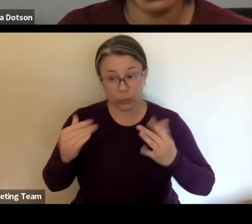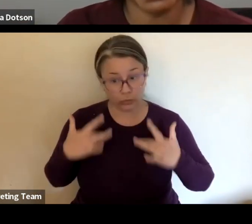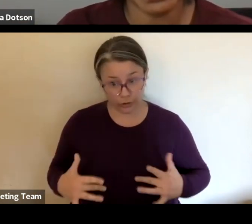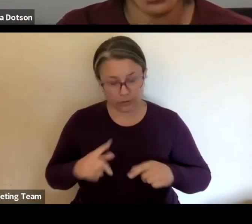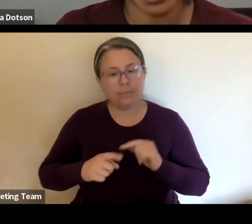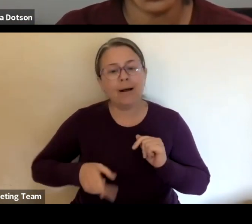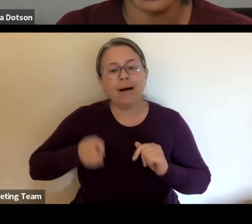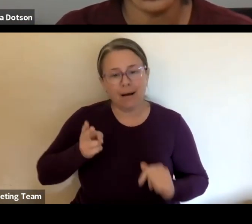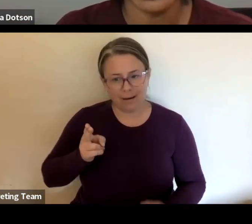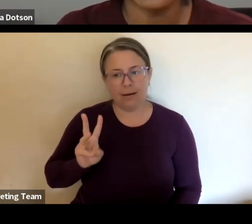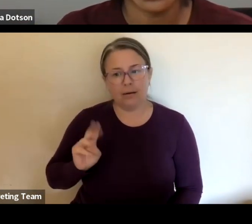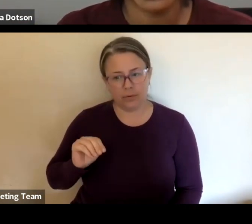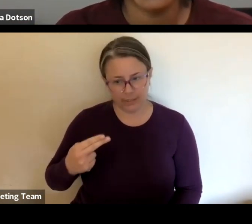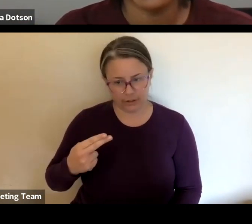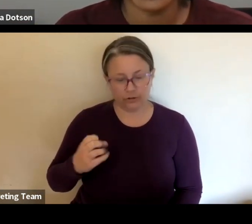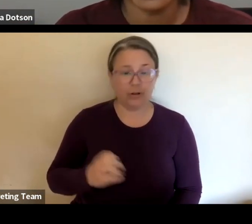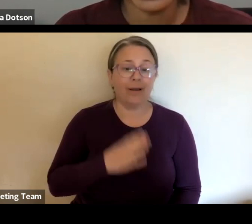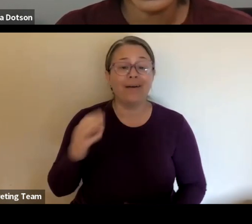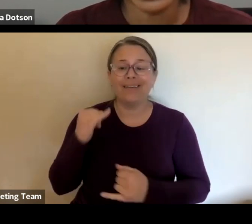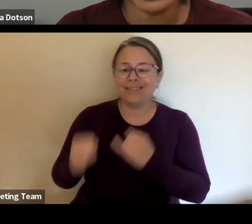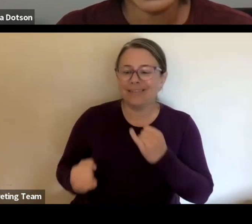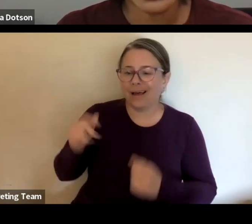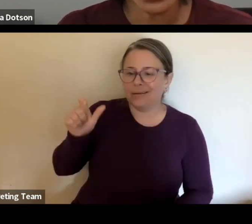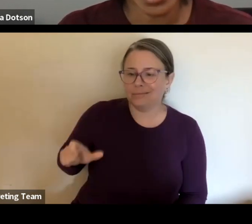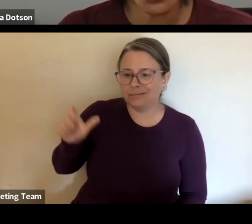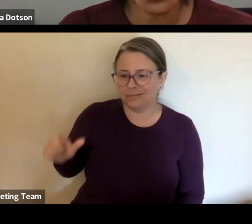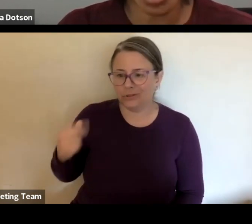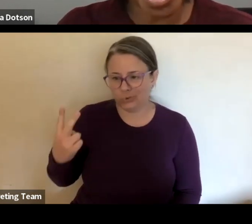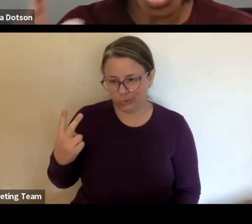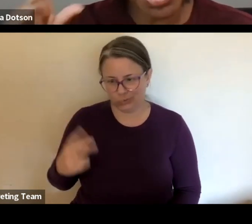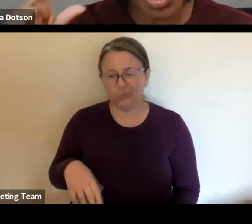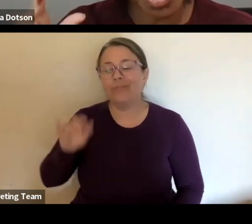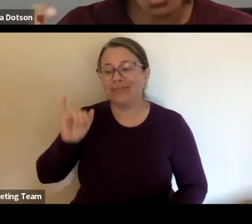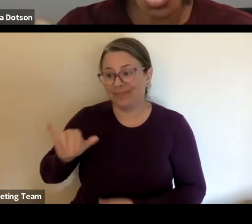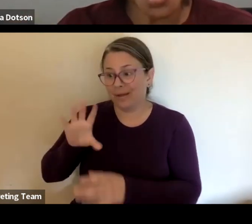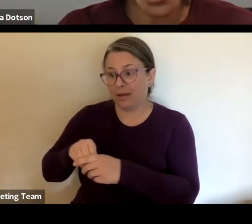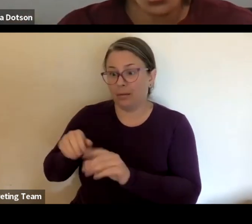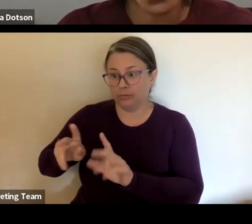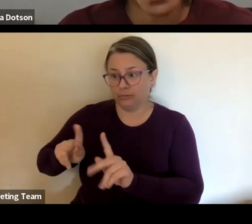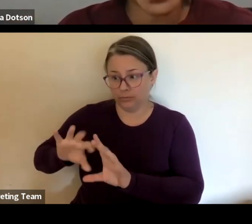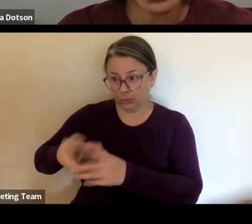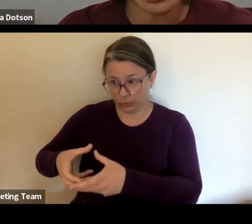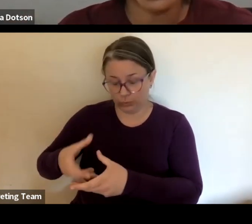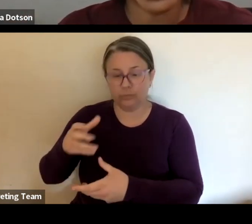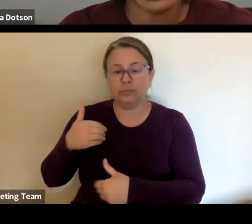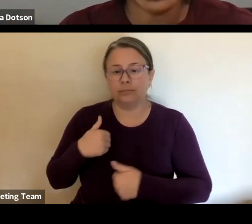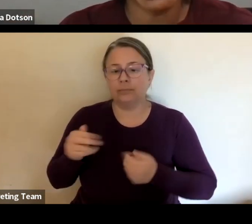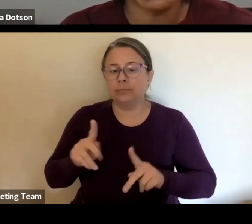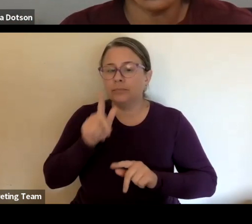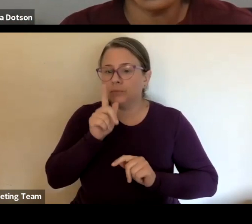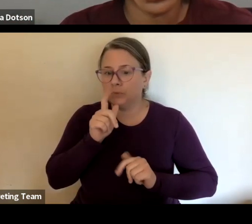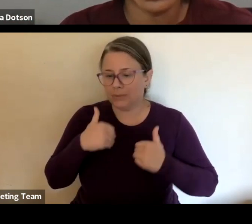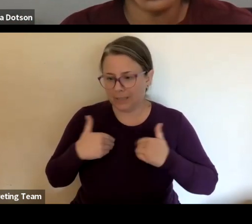reported depression and also had high white matter hyperintensities. What you can see is that top darker section of the